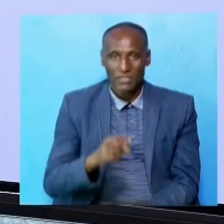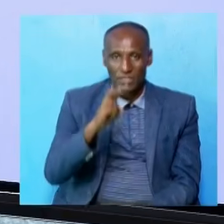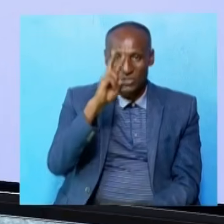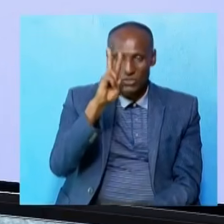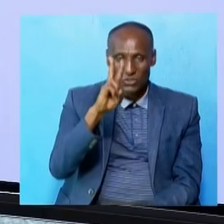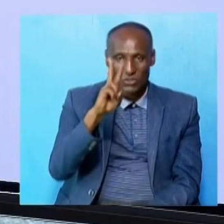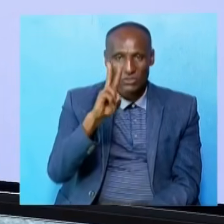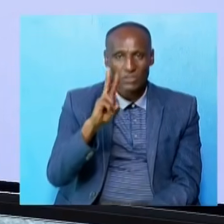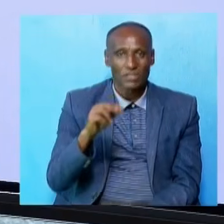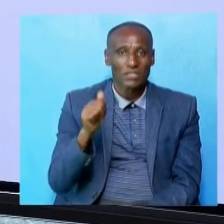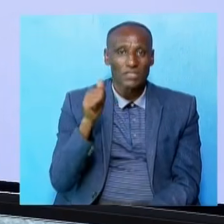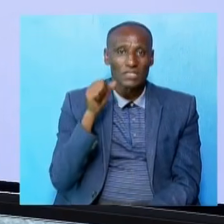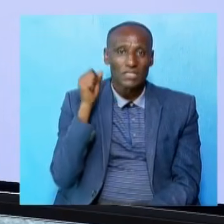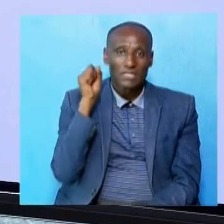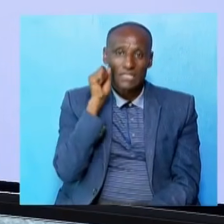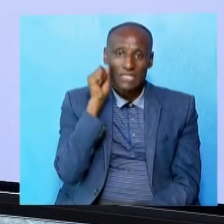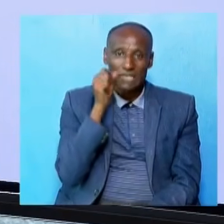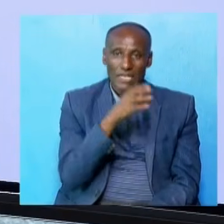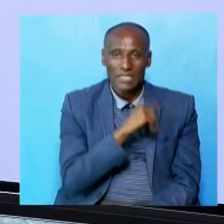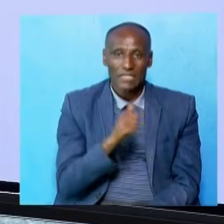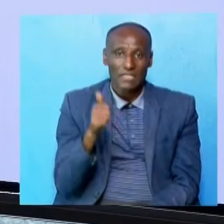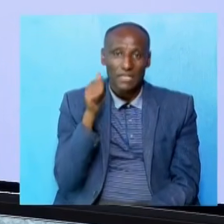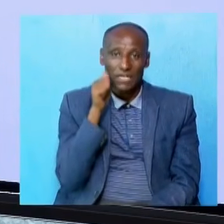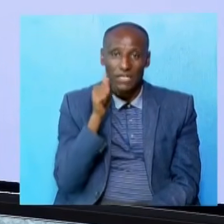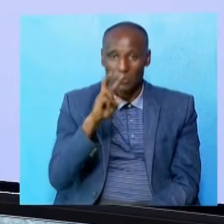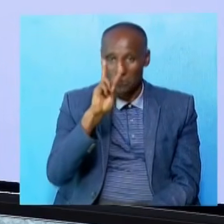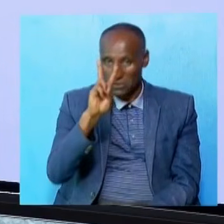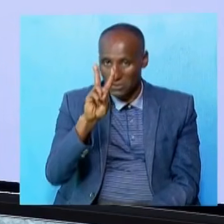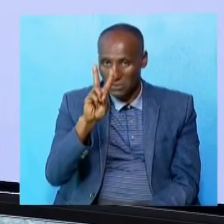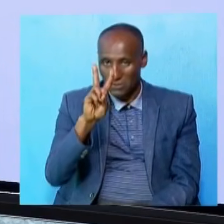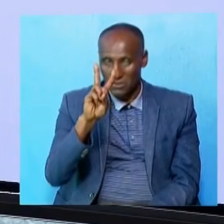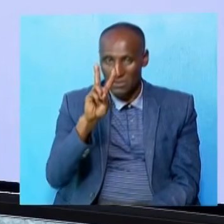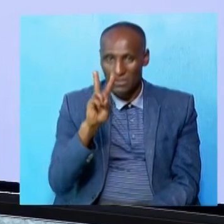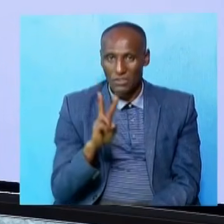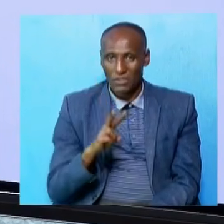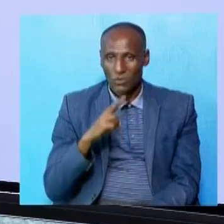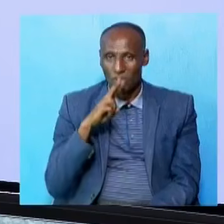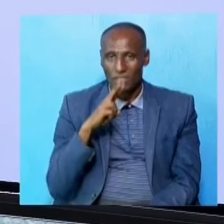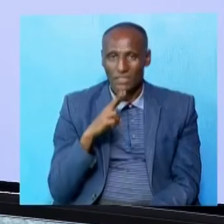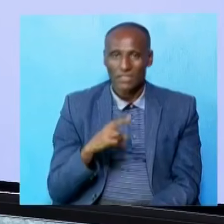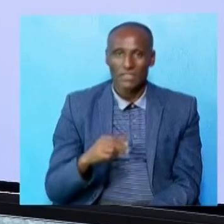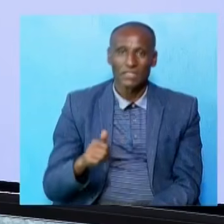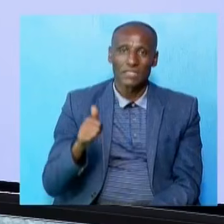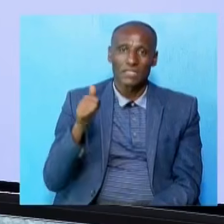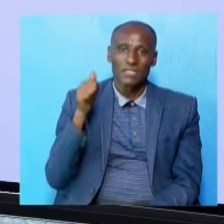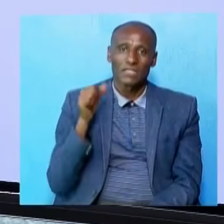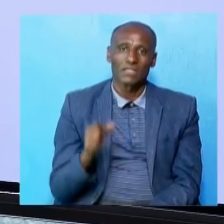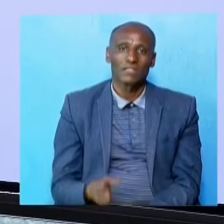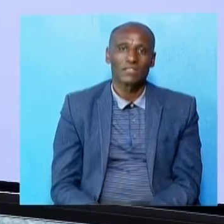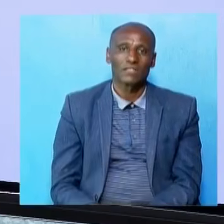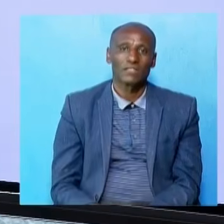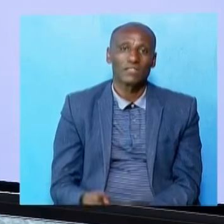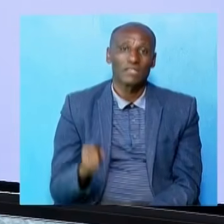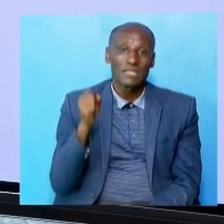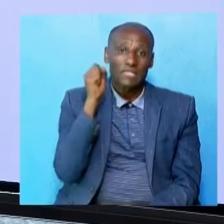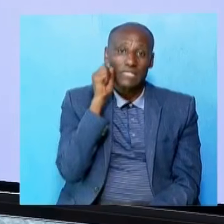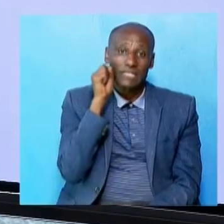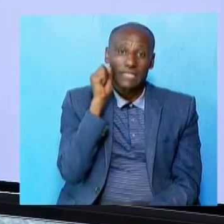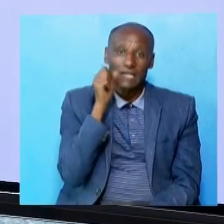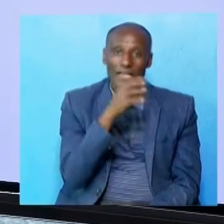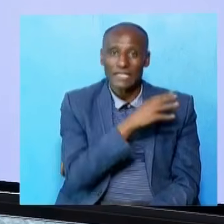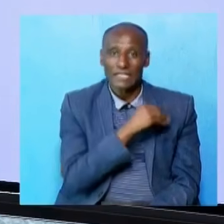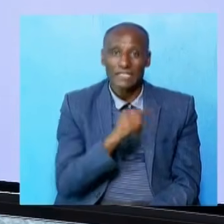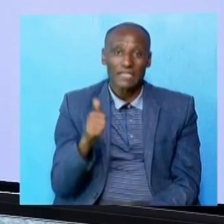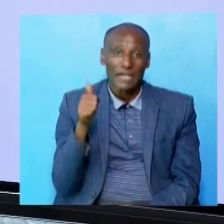1, Ayantu 2. That means it's plural. So what do we say? Senait and Ayantu were